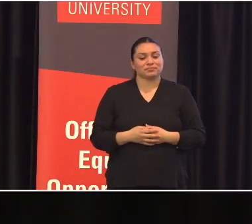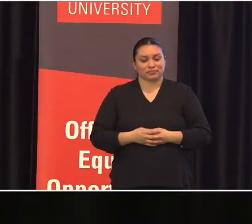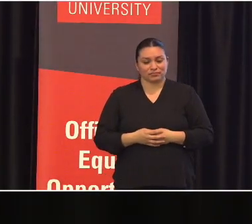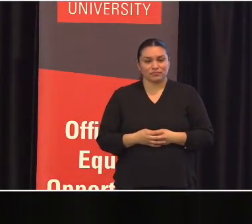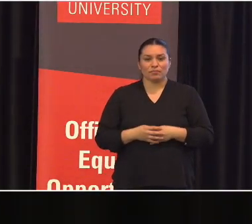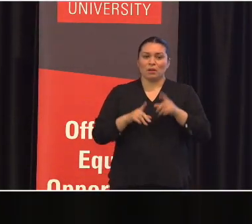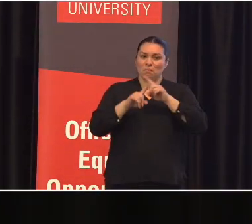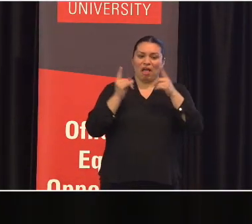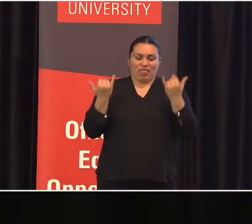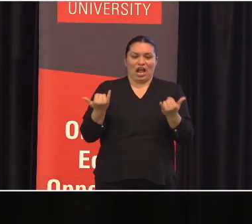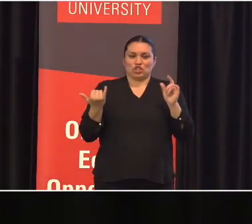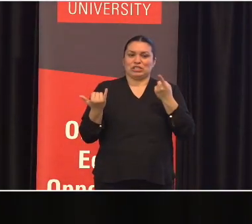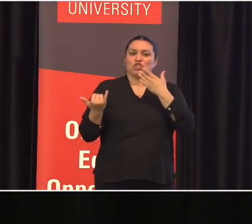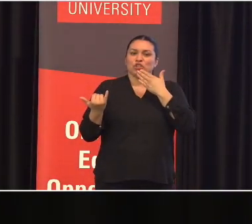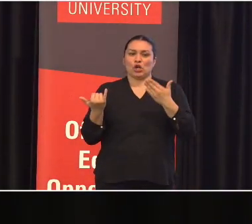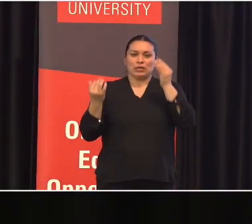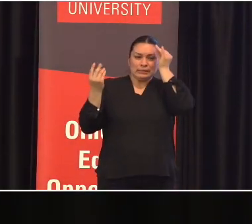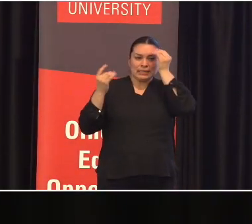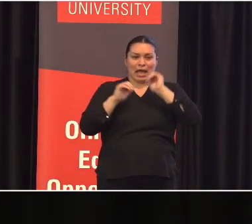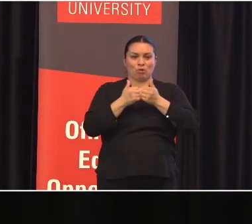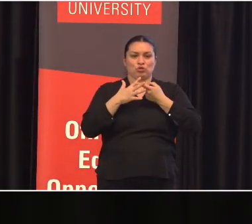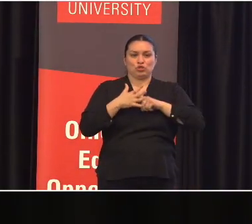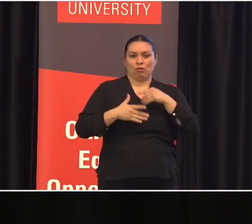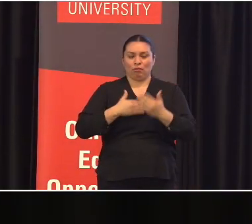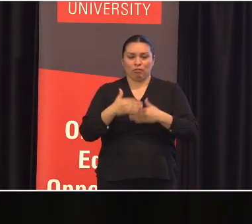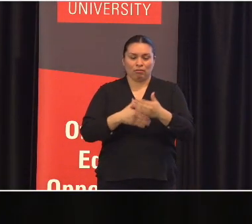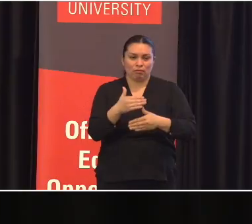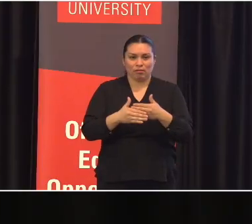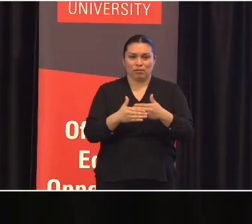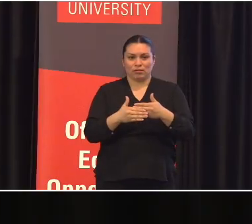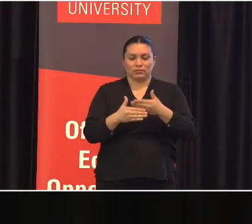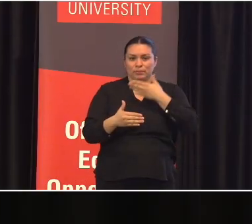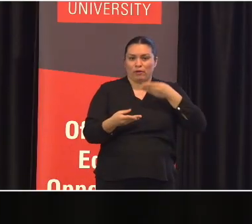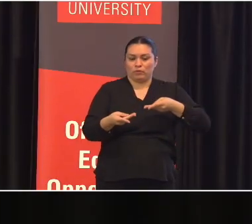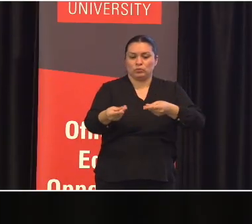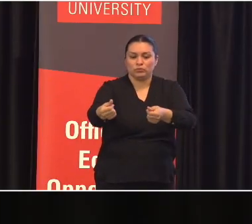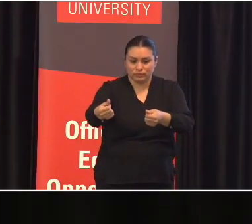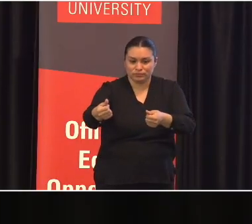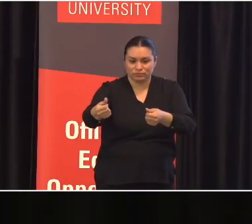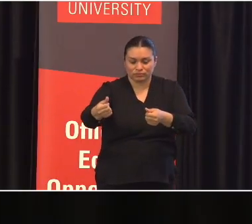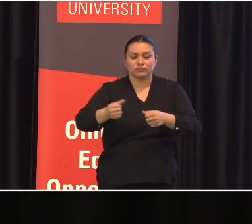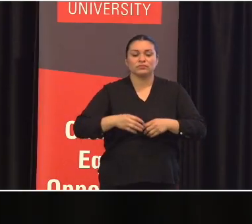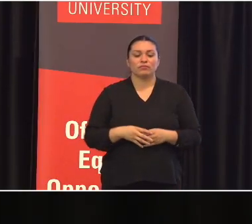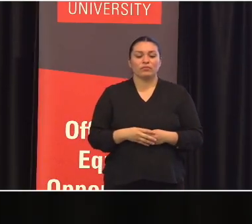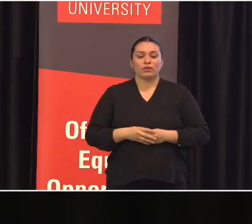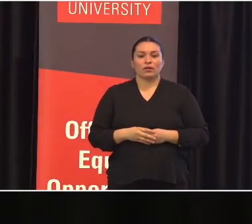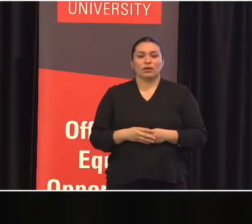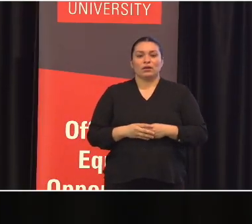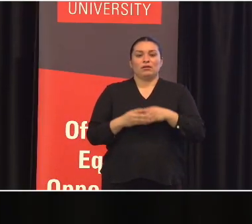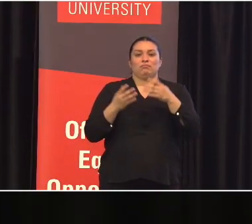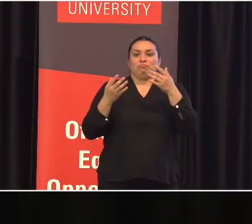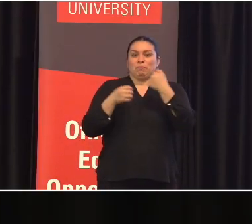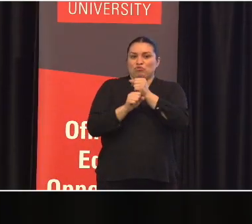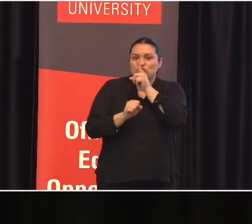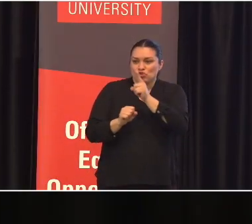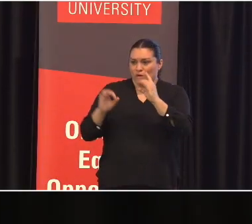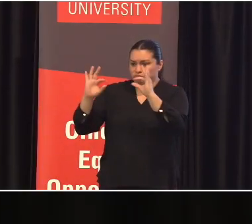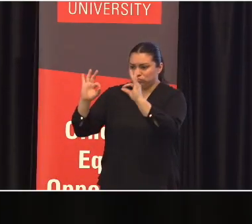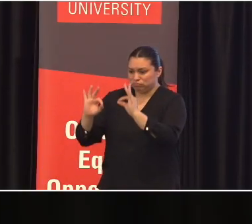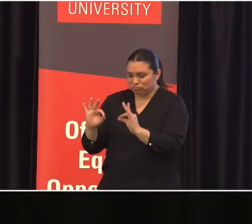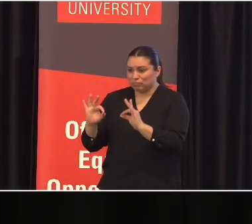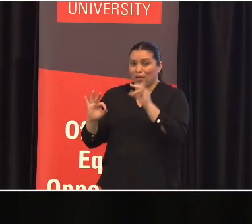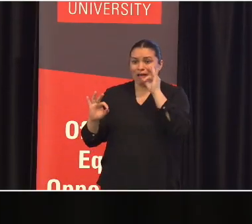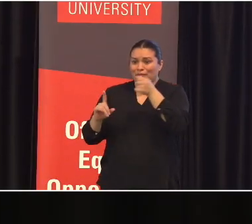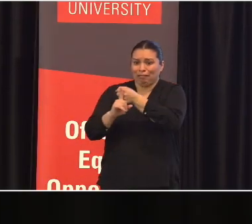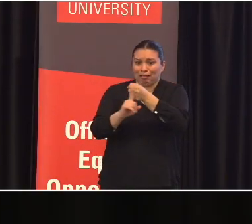them just because they're not perfect. They will still be helpful, but it requires us and our brains